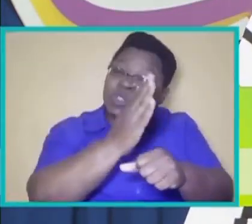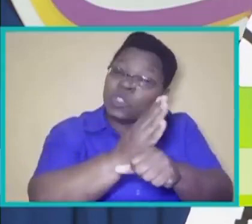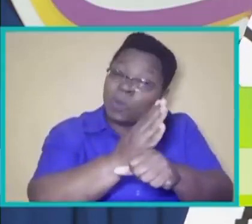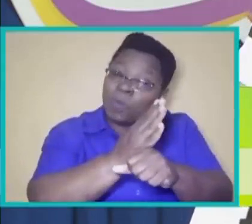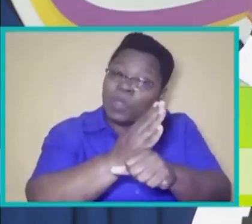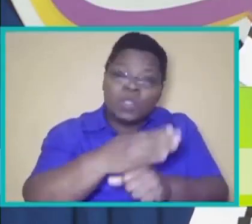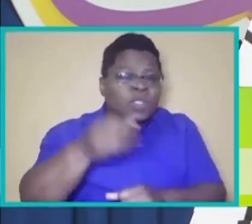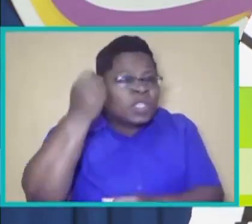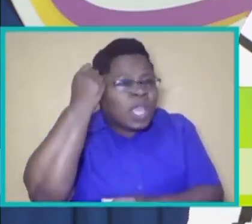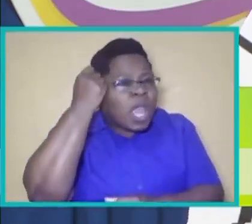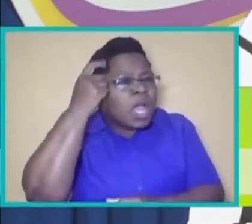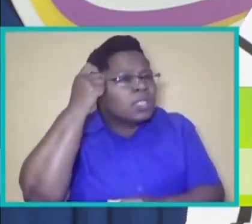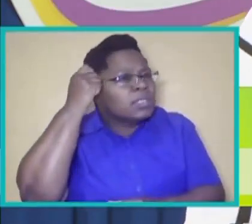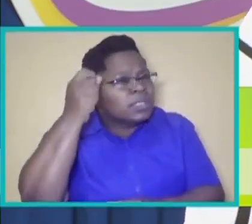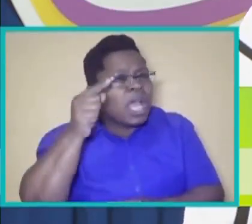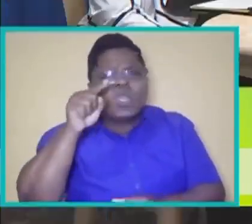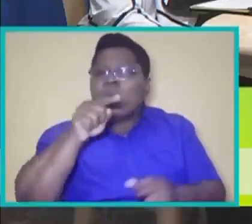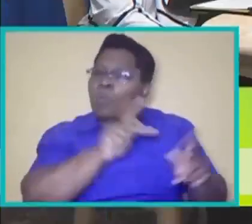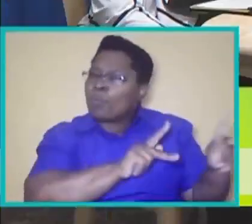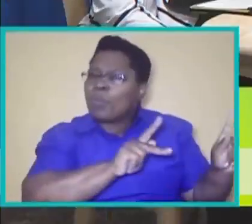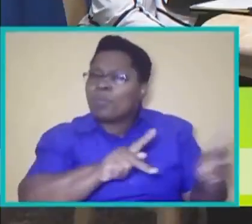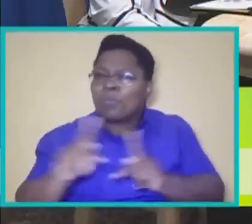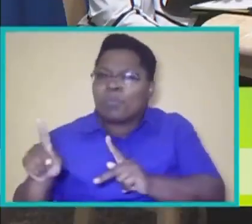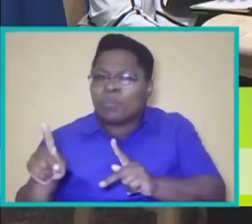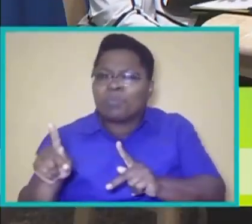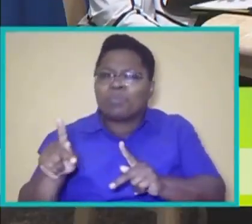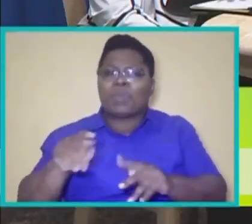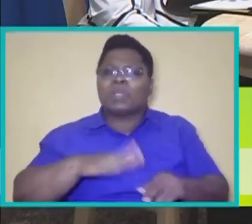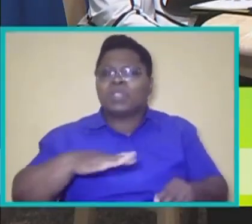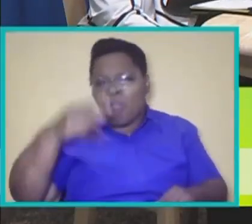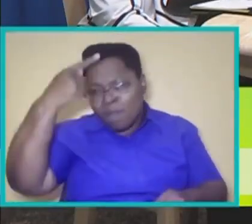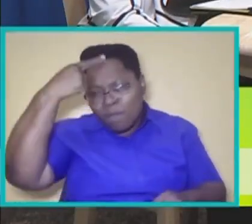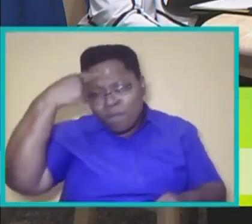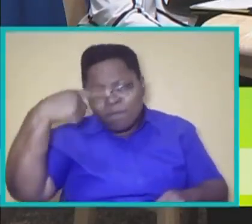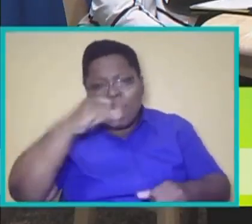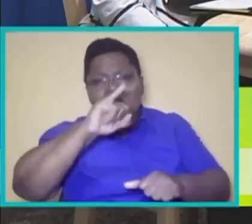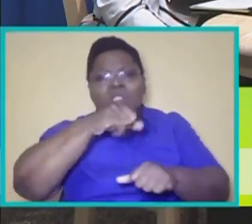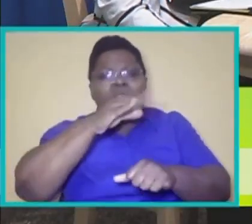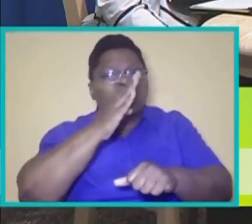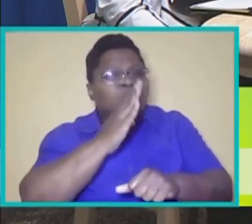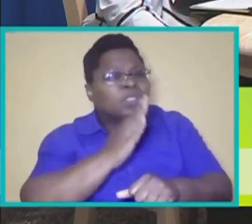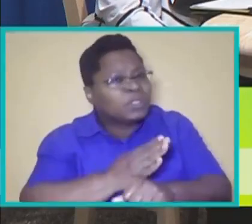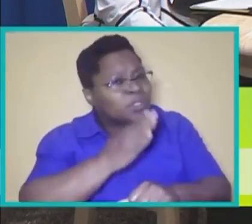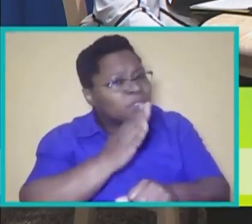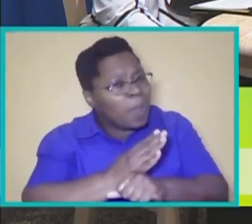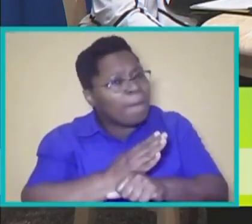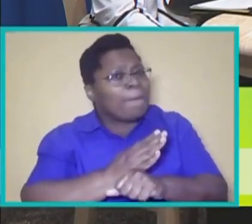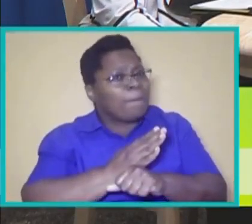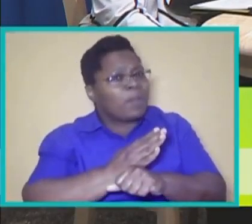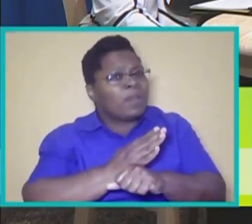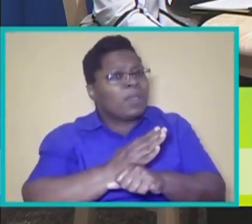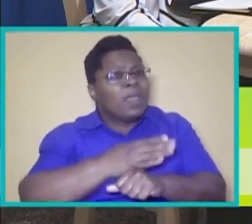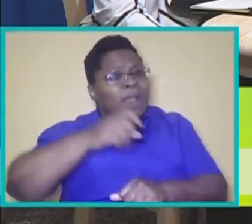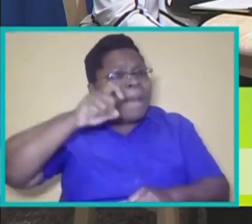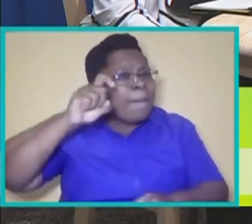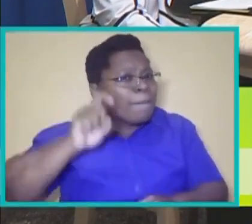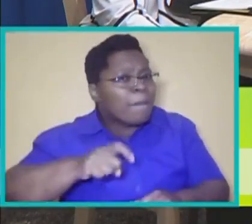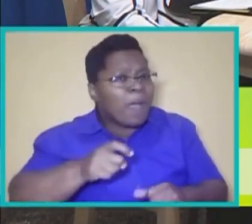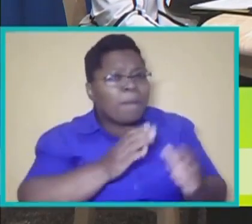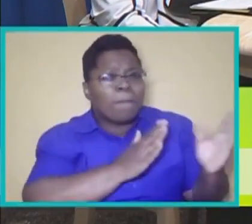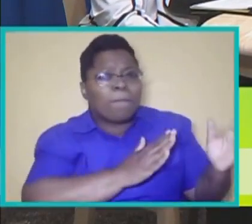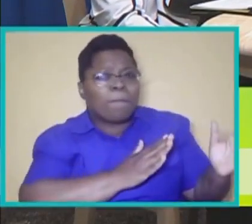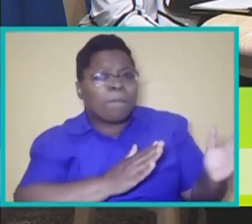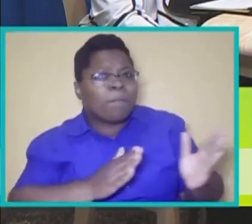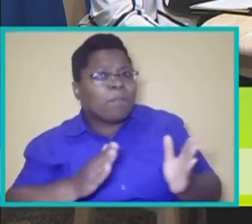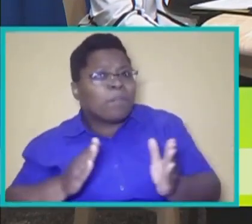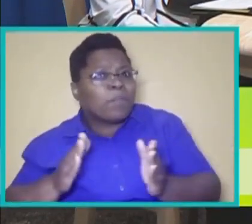The jobs have evolved long past when the teacher was trained, and the teacher is not intimately aware of what the